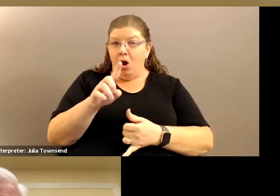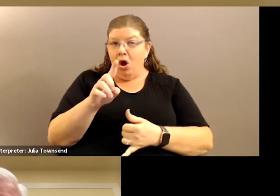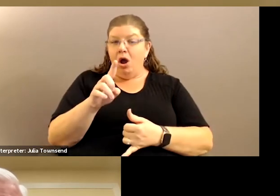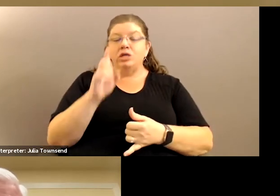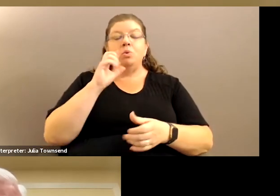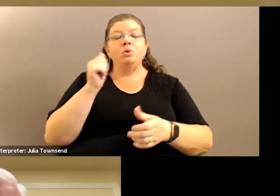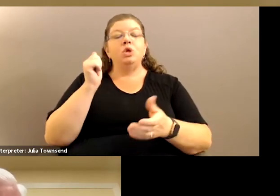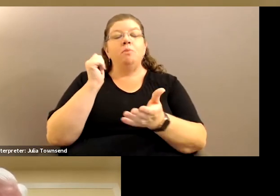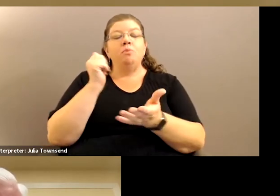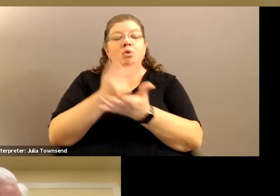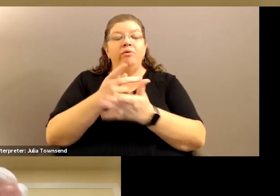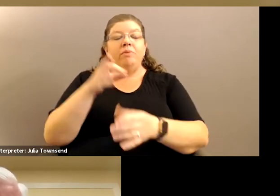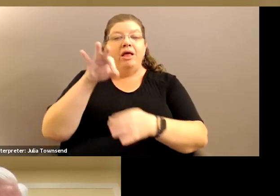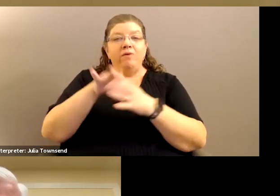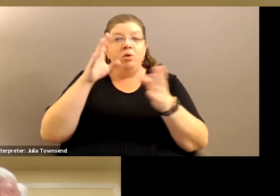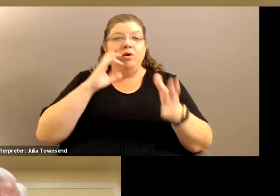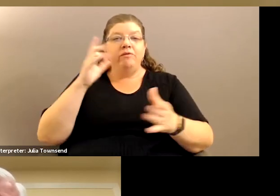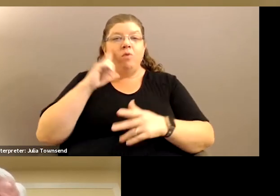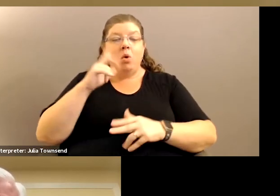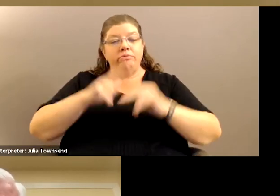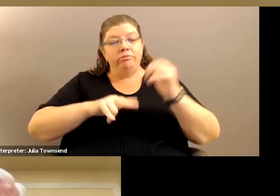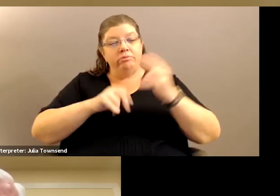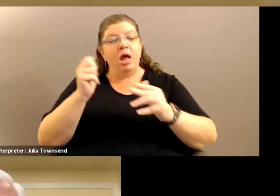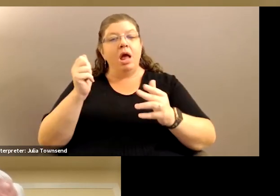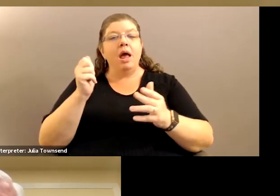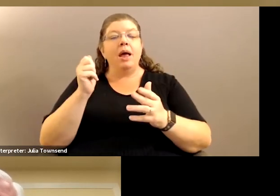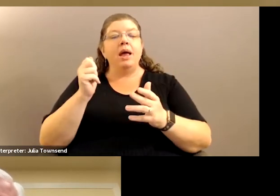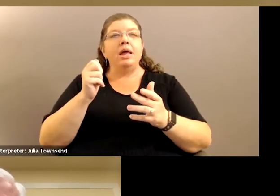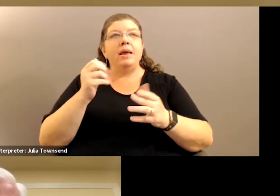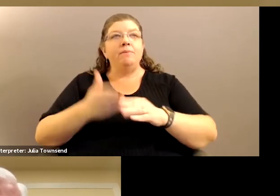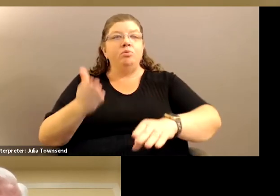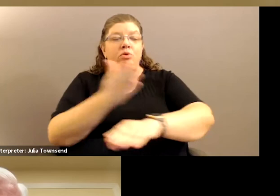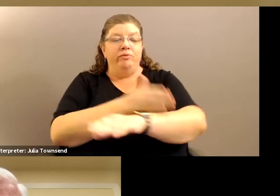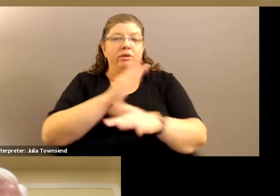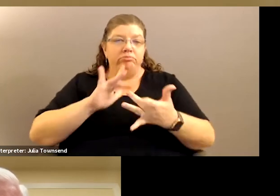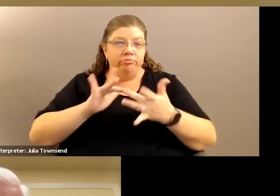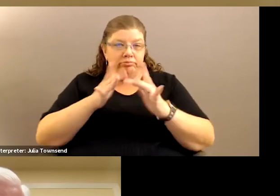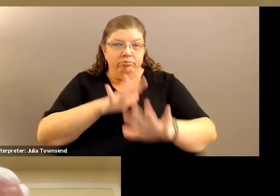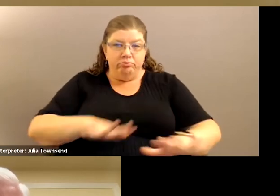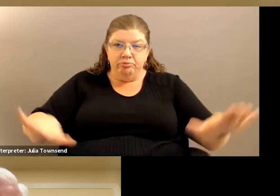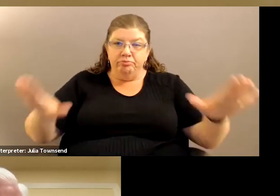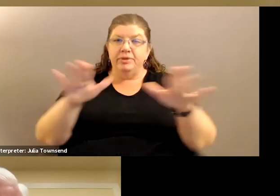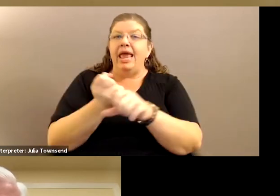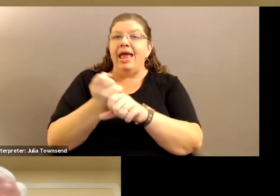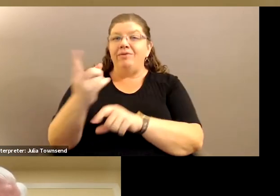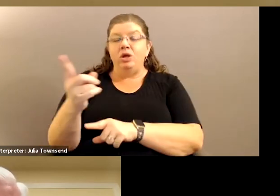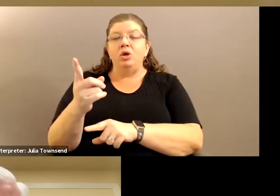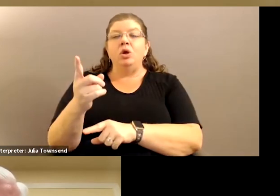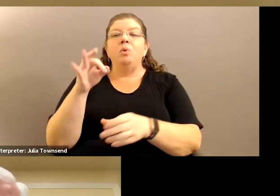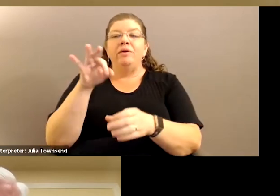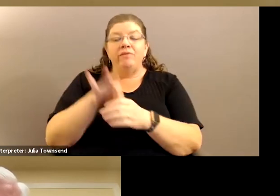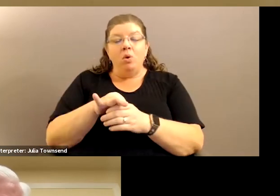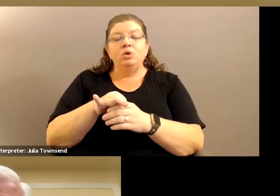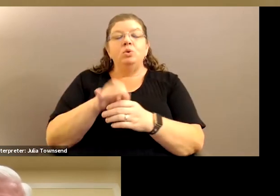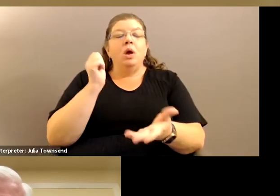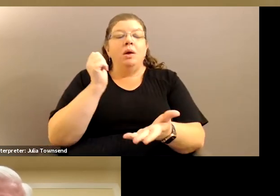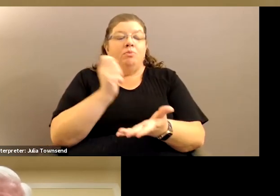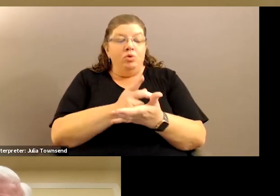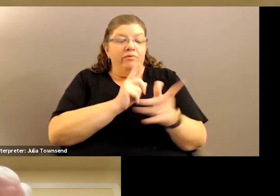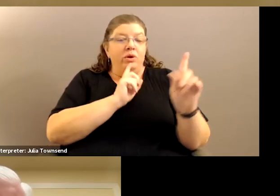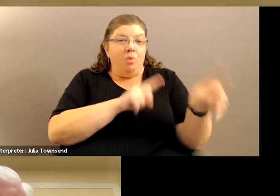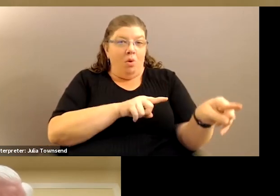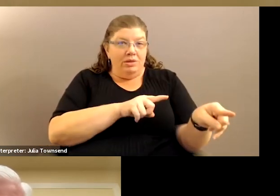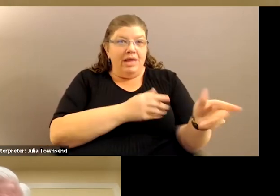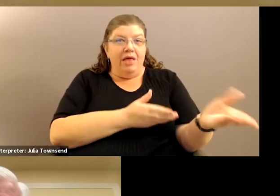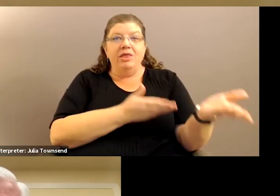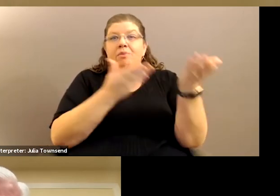voters to fund capital improvement projects throughout the district each year the committee votes to approve annual reports and then they subsequently bring them